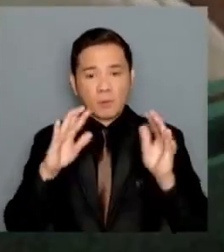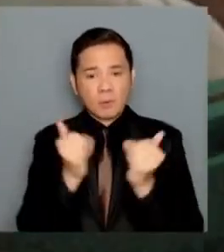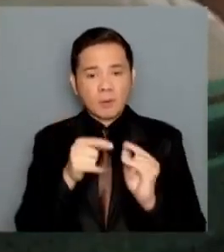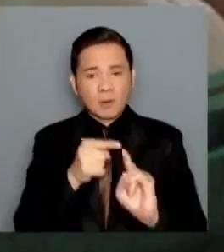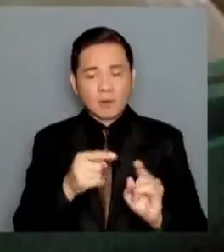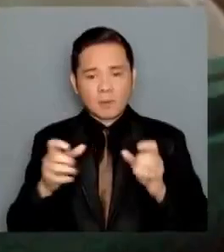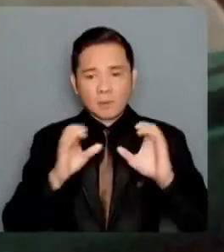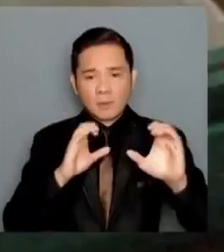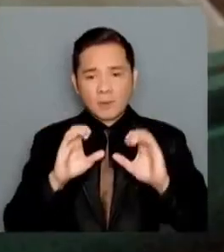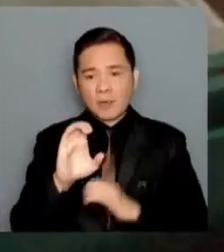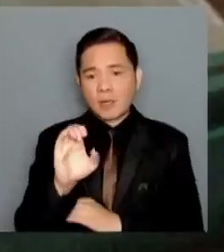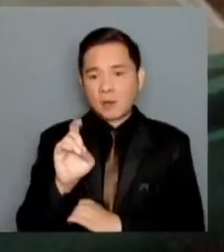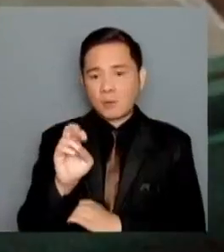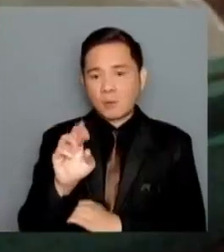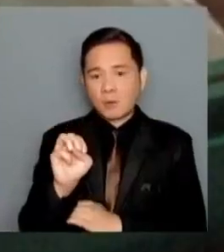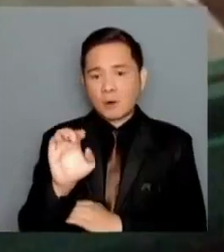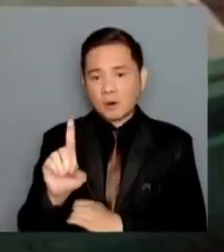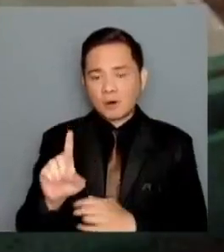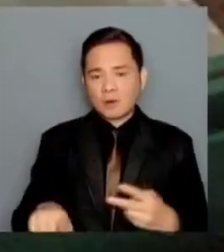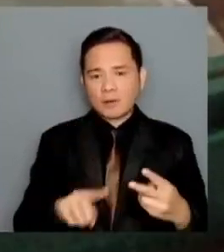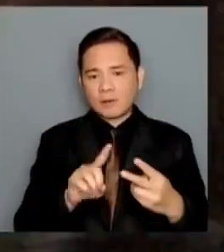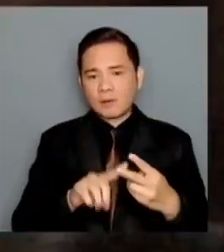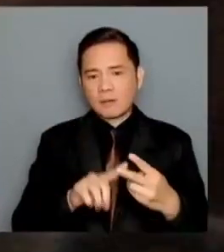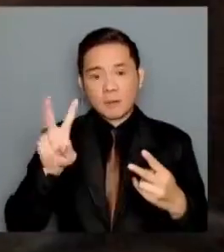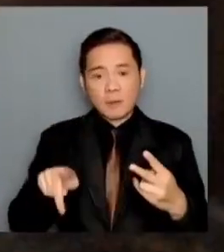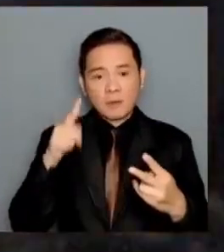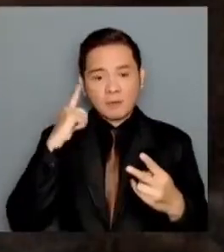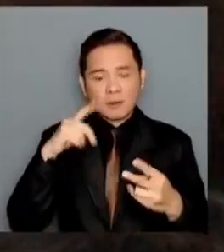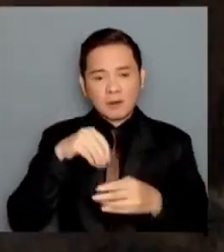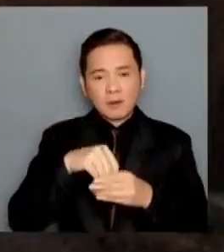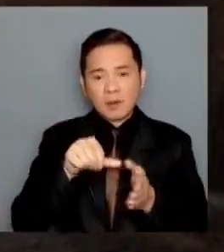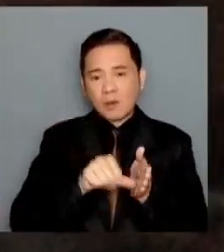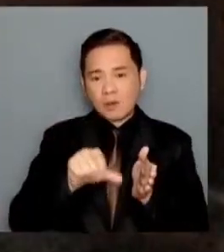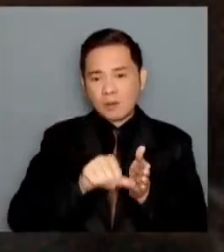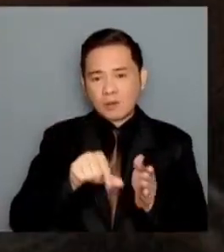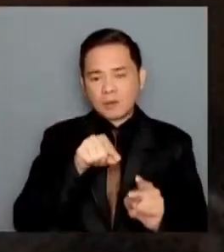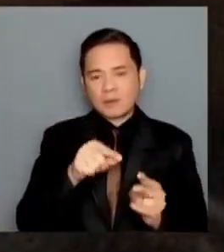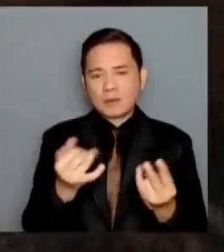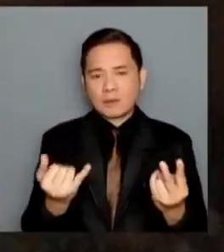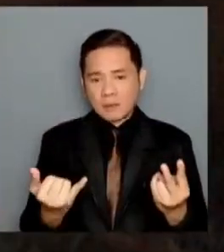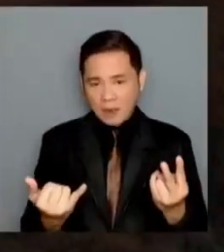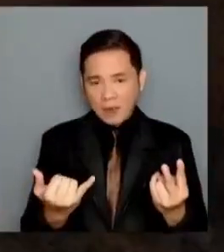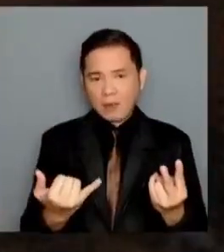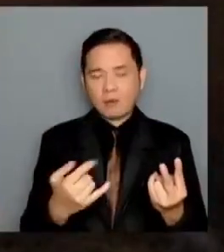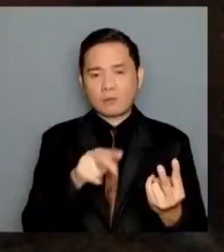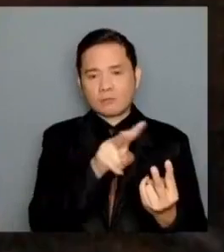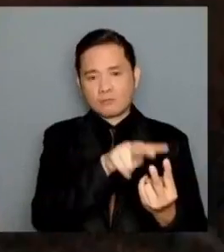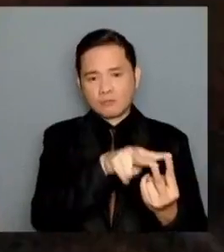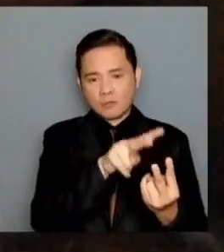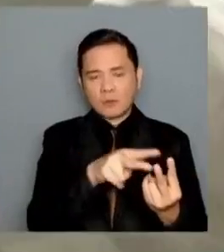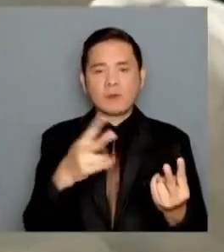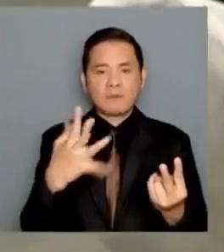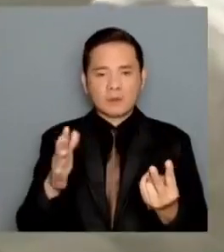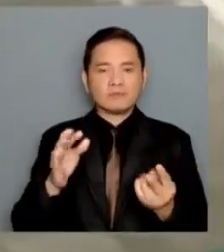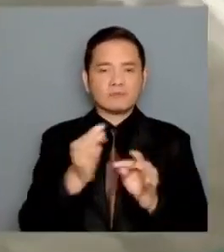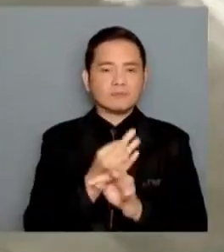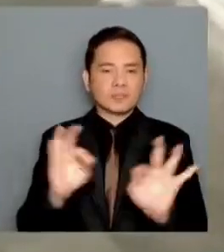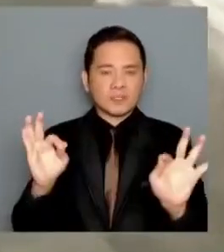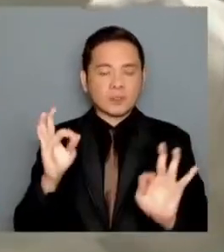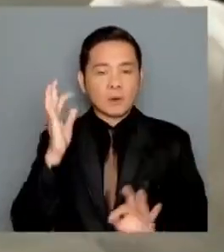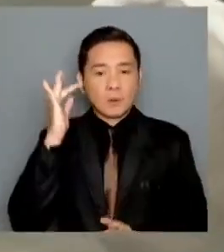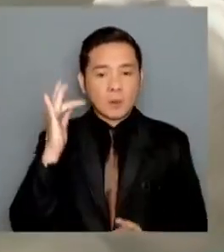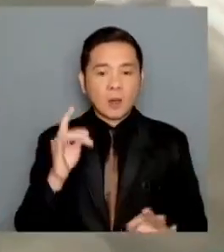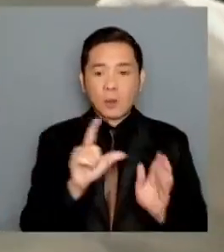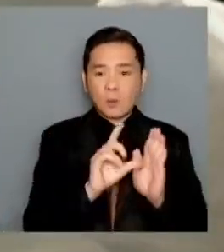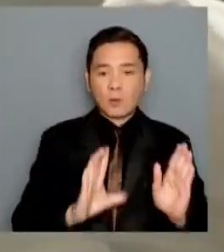and Assistant Vice President for Internal Audit Valente Custodio, meantime, were acquitted after the prosecution failed to prove their